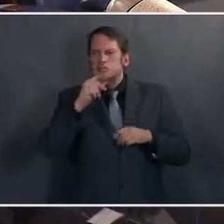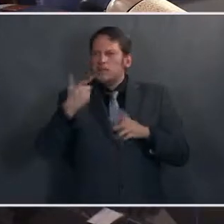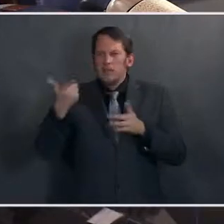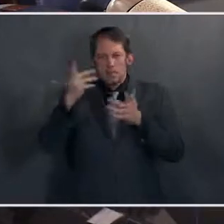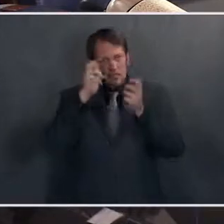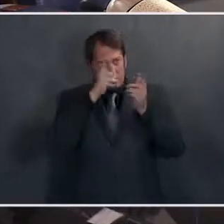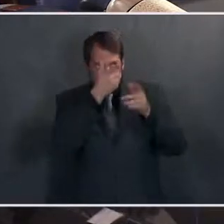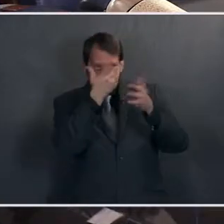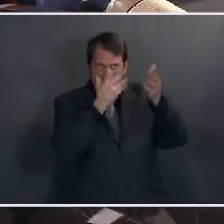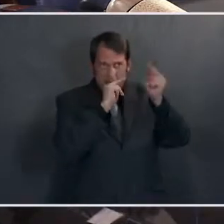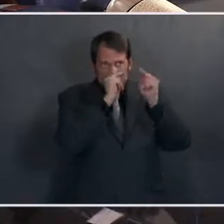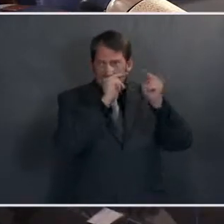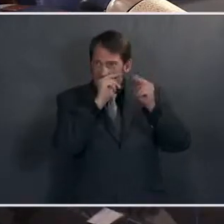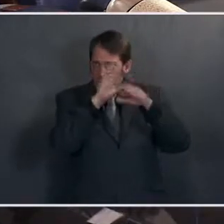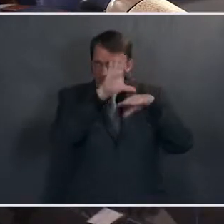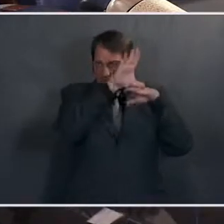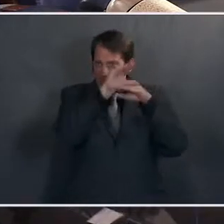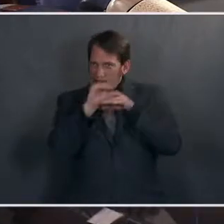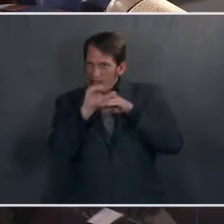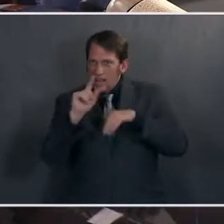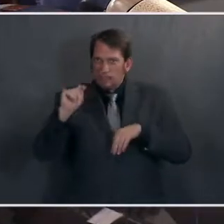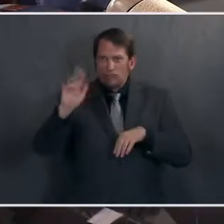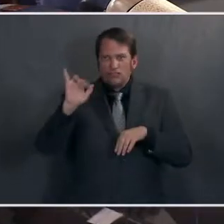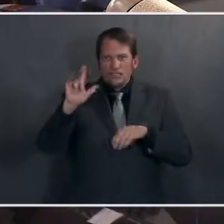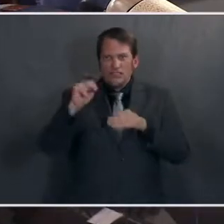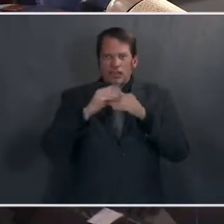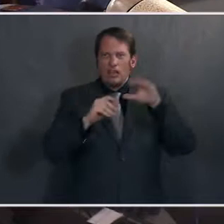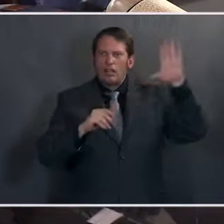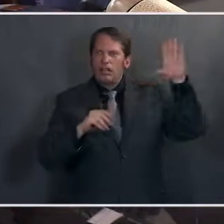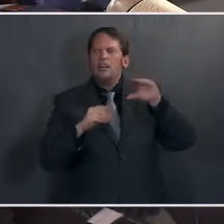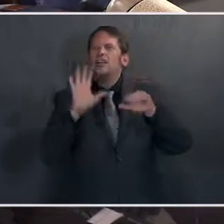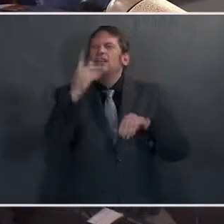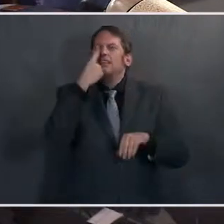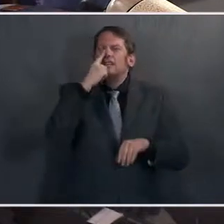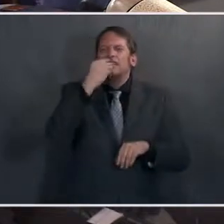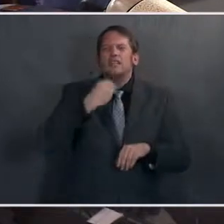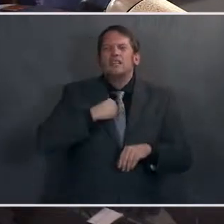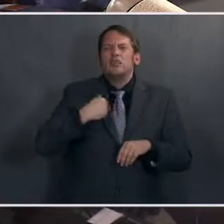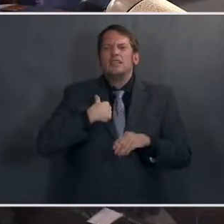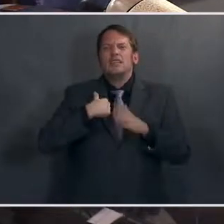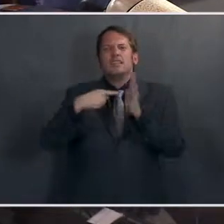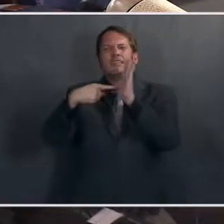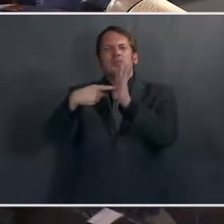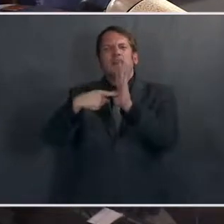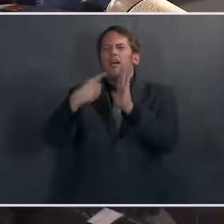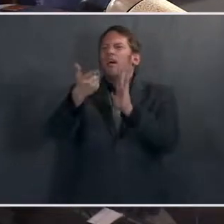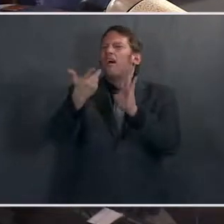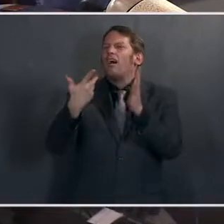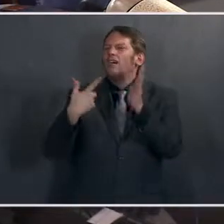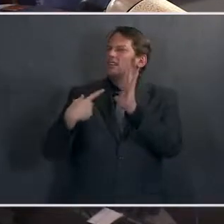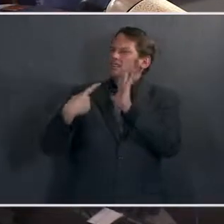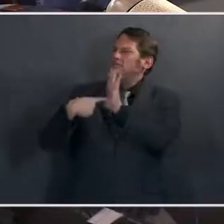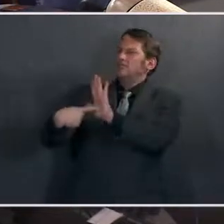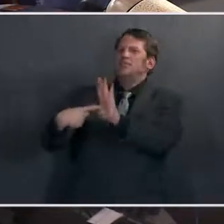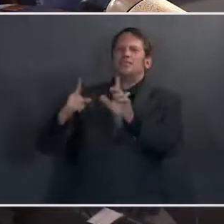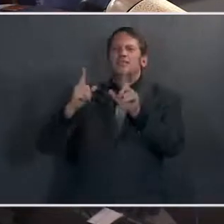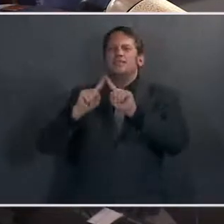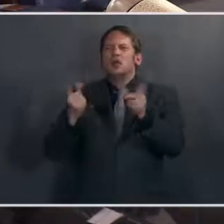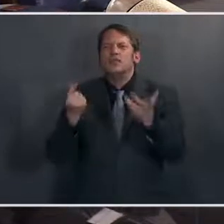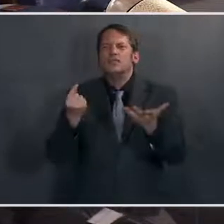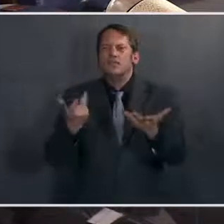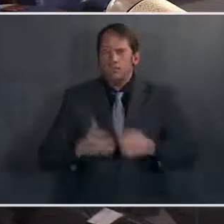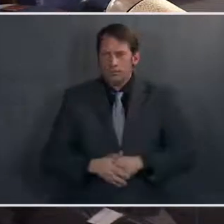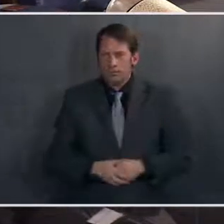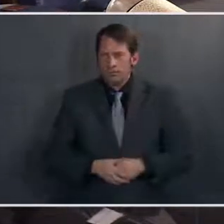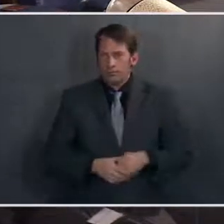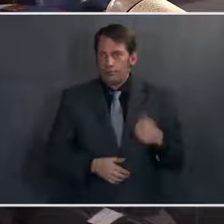specific example of something that demonstrates the differences? You didn't mention it. He says the $360 billion or so for